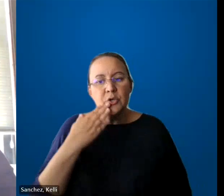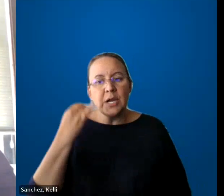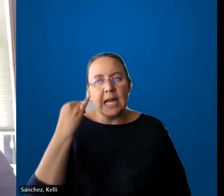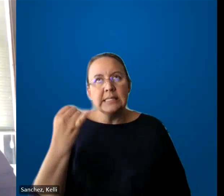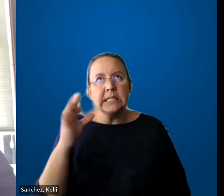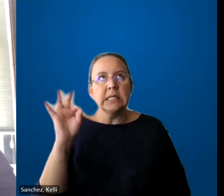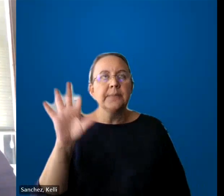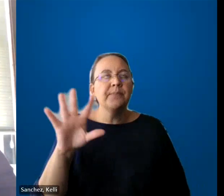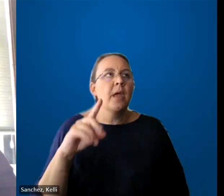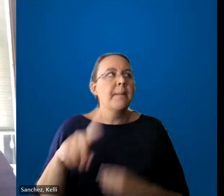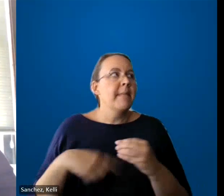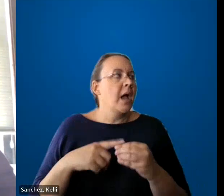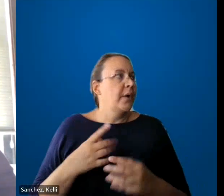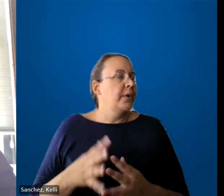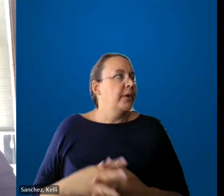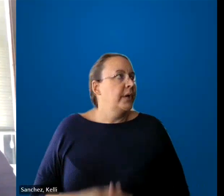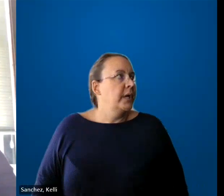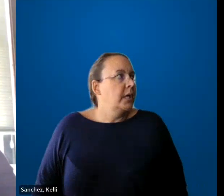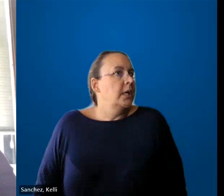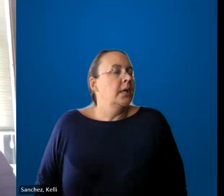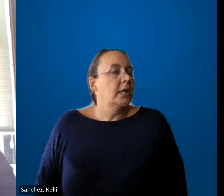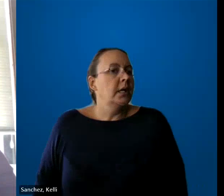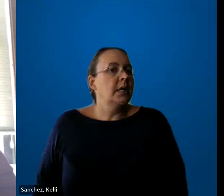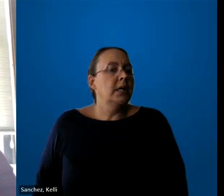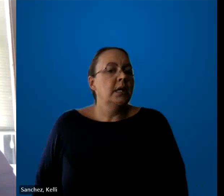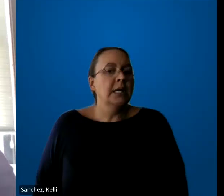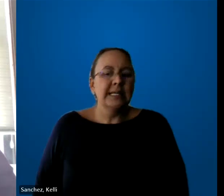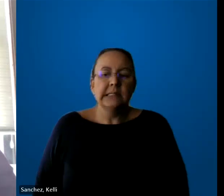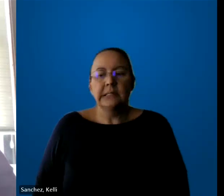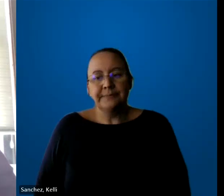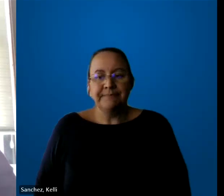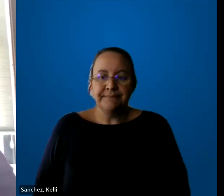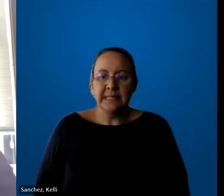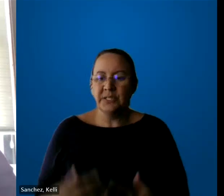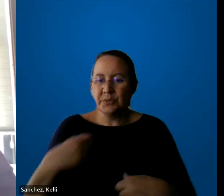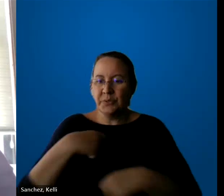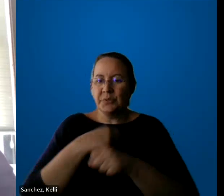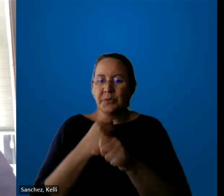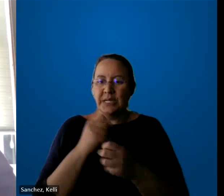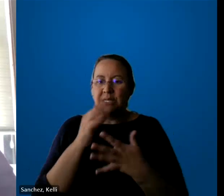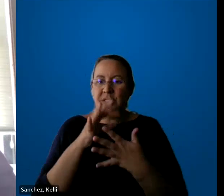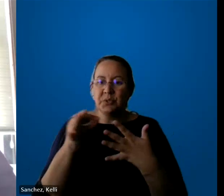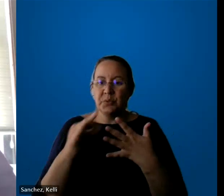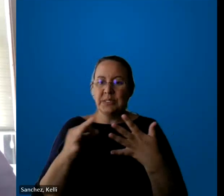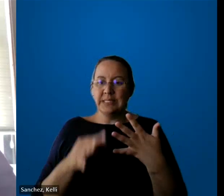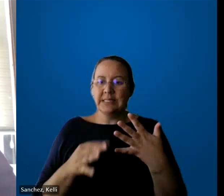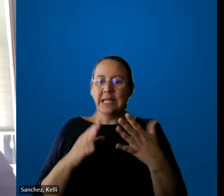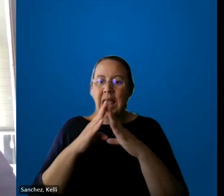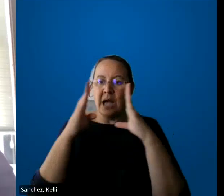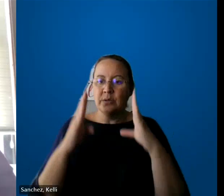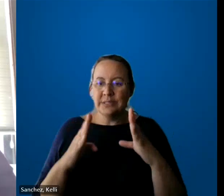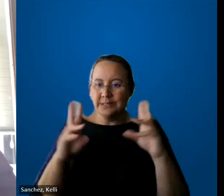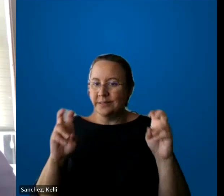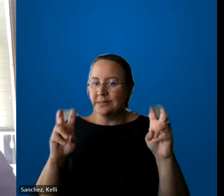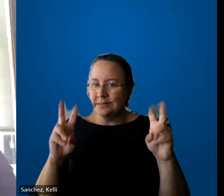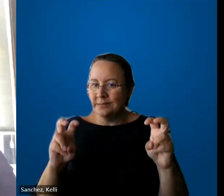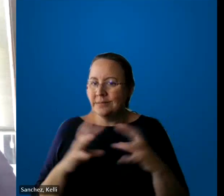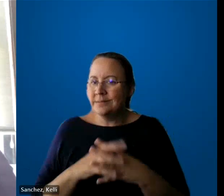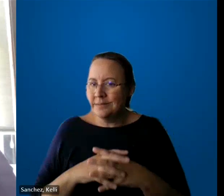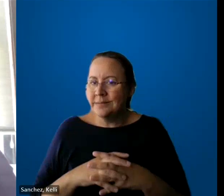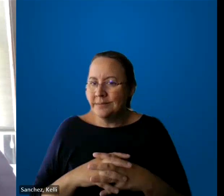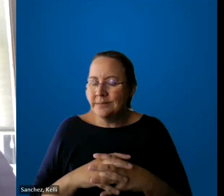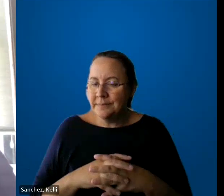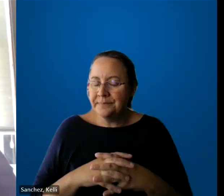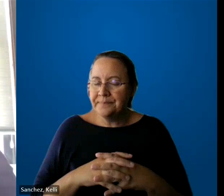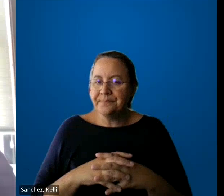idea, besides just educating people, is like to create choice houses, which, you know, could